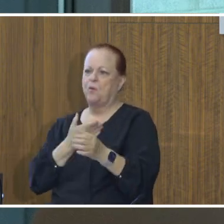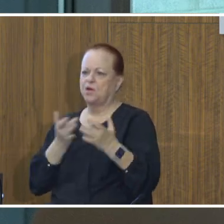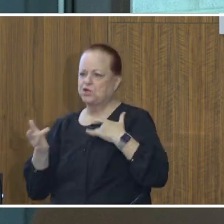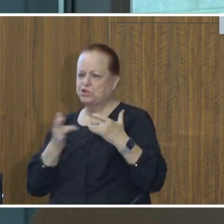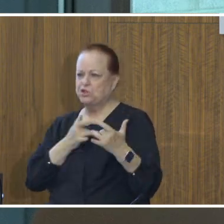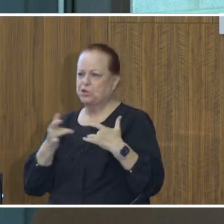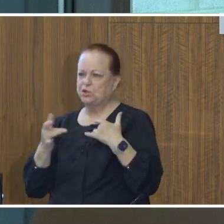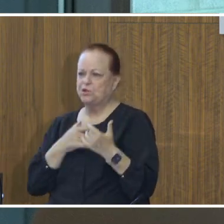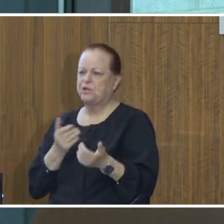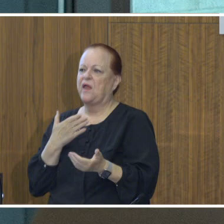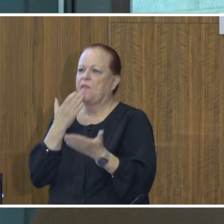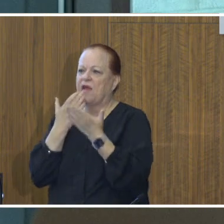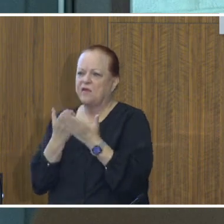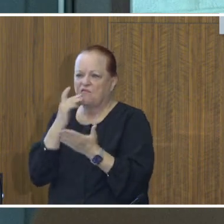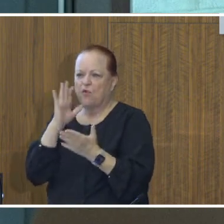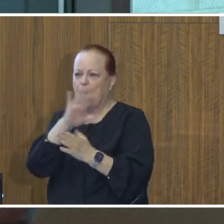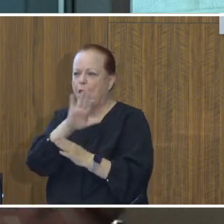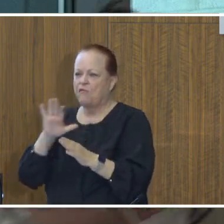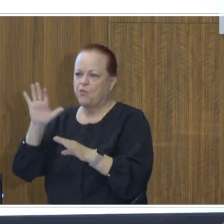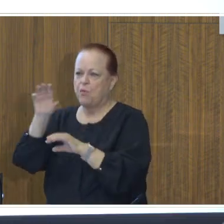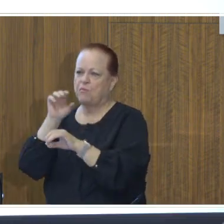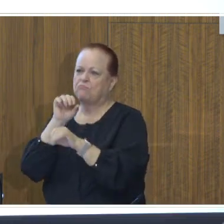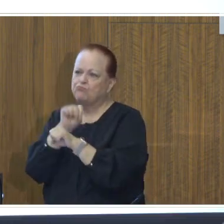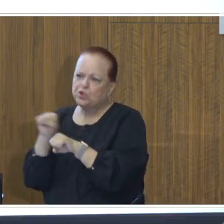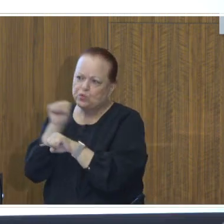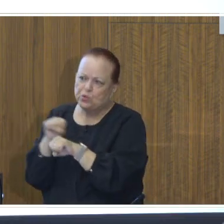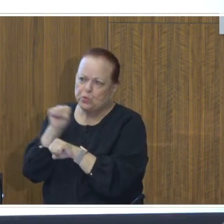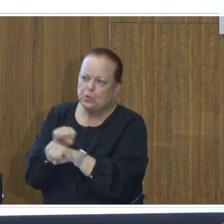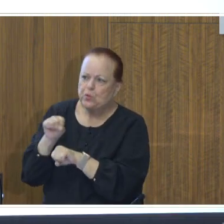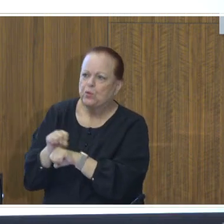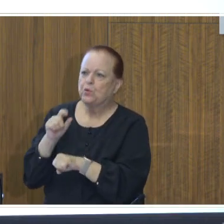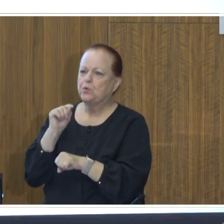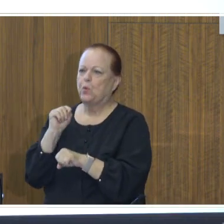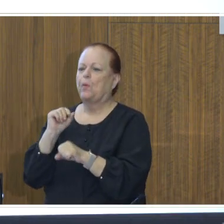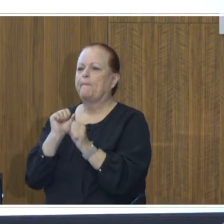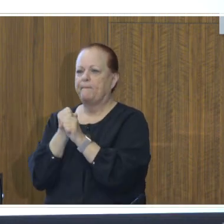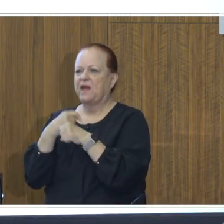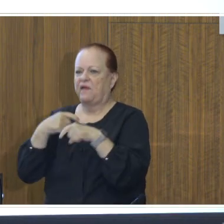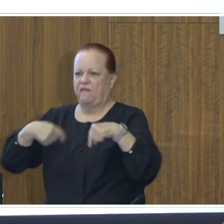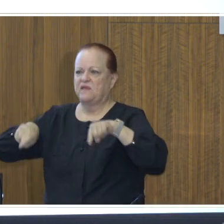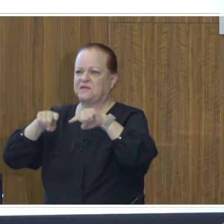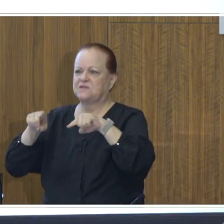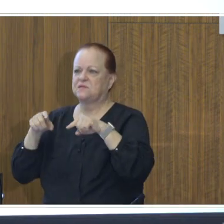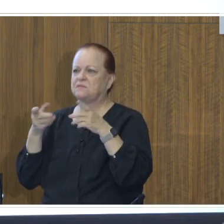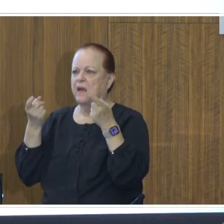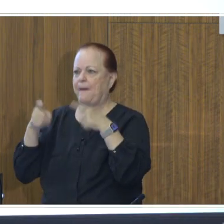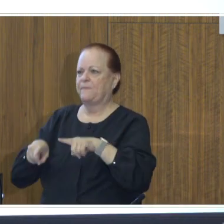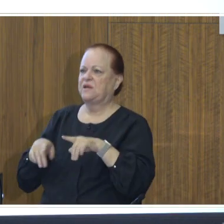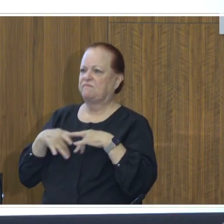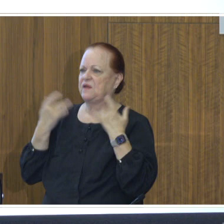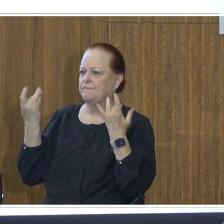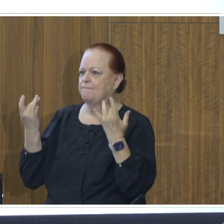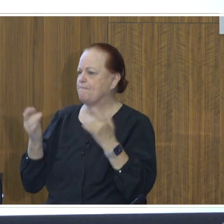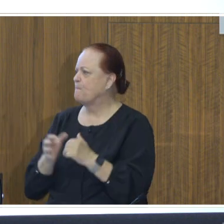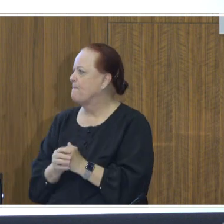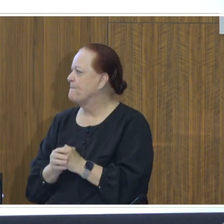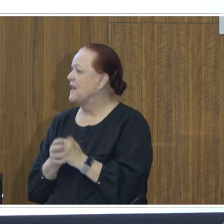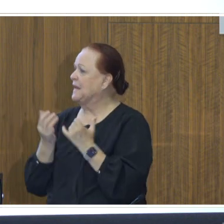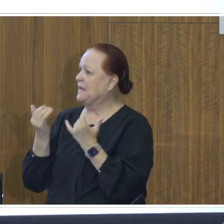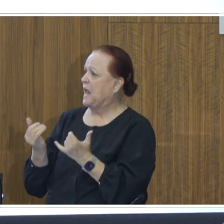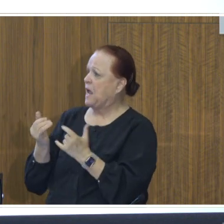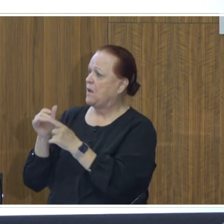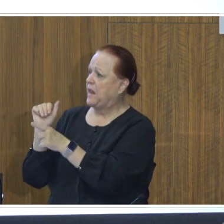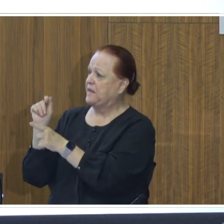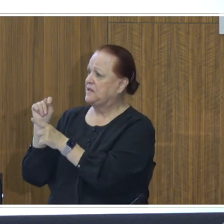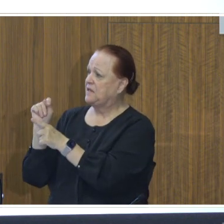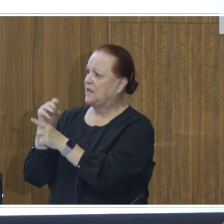forward to working with you moving forward. Thank you. Thank you, Dan, for your comments. We appreciate it. I'm going to go to the AT&T operator. AT&T operator,